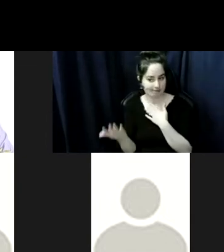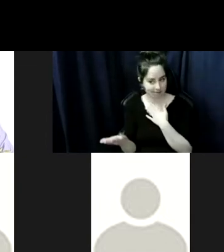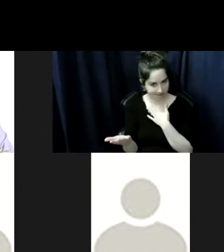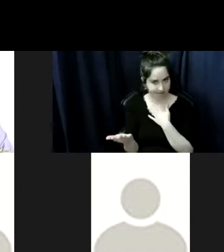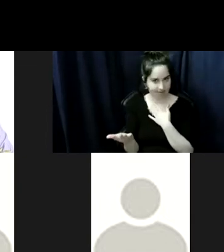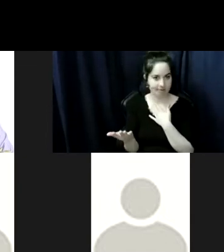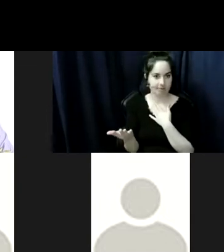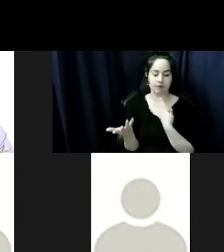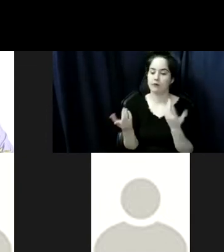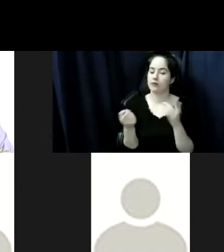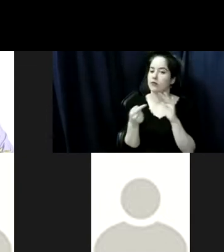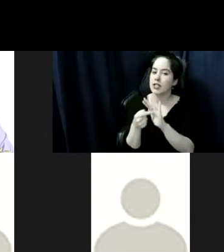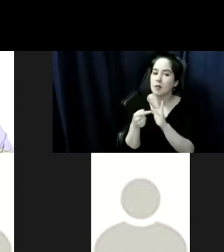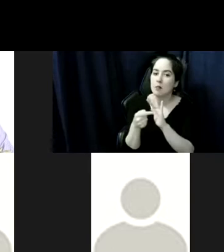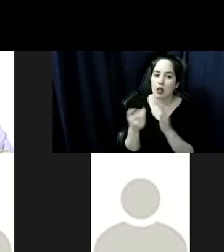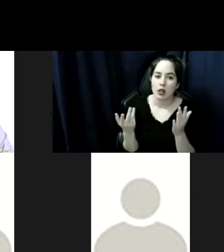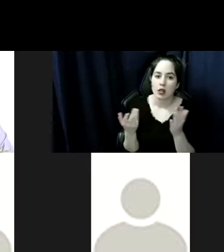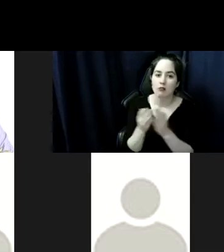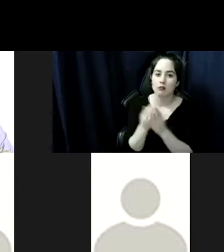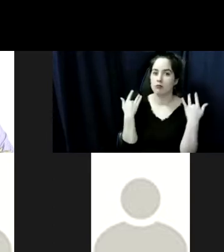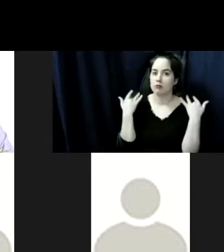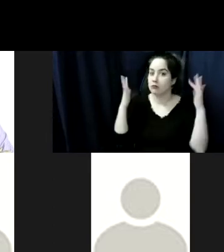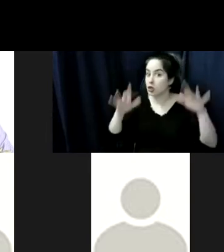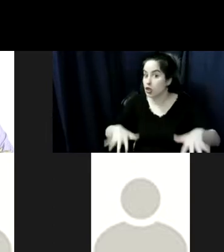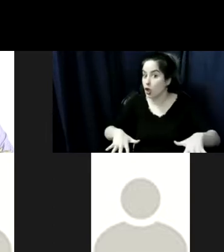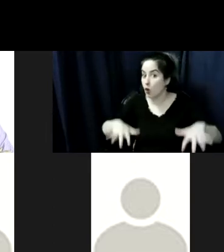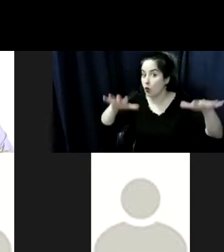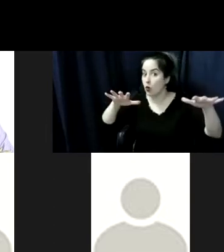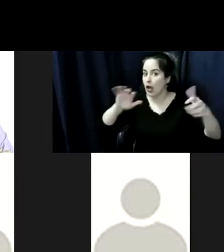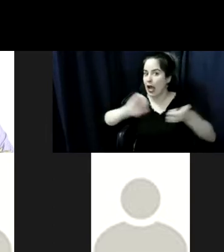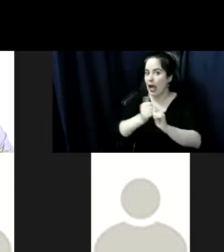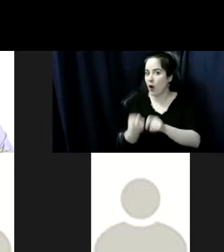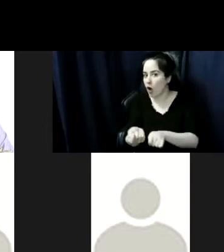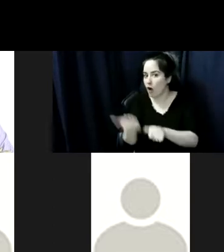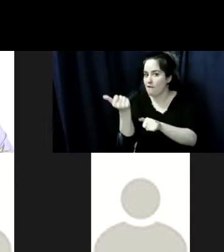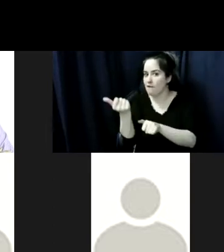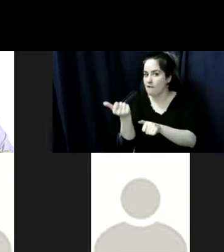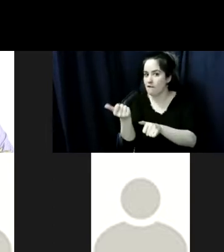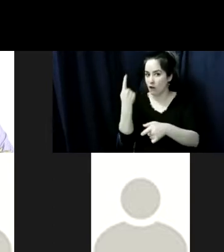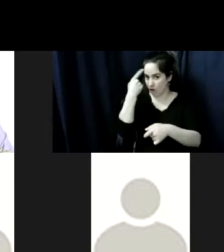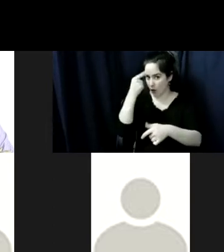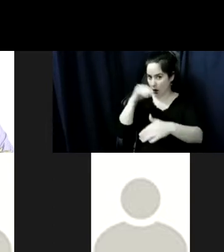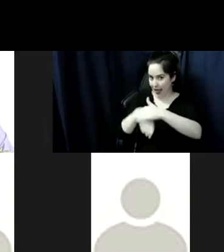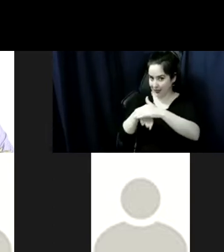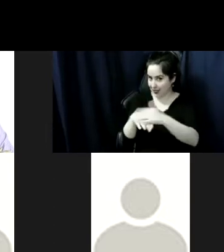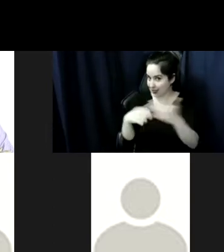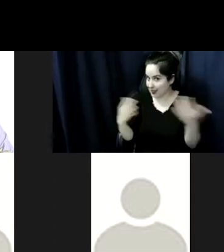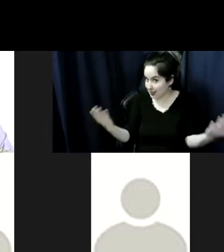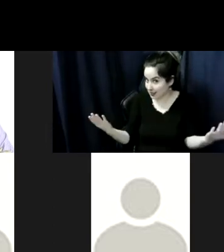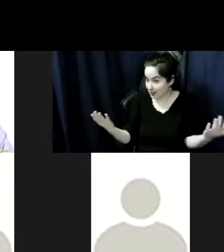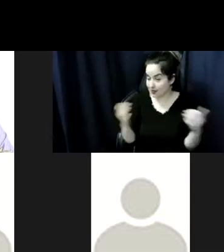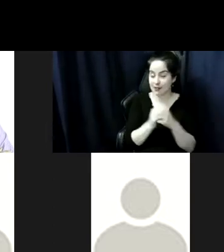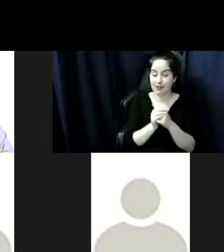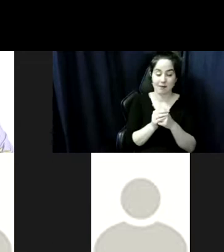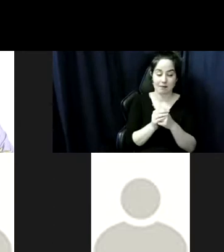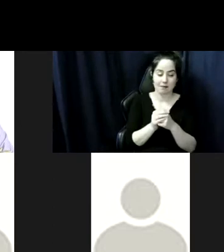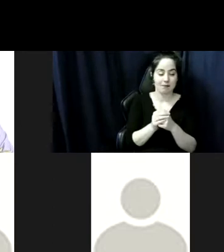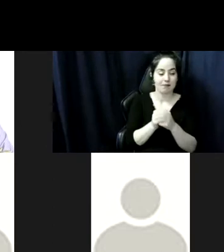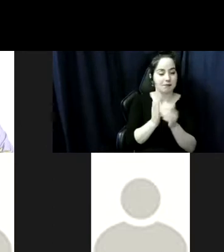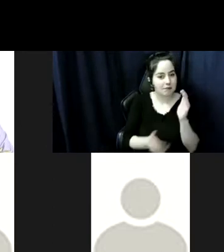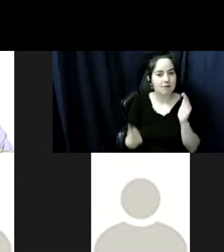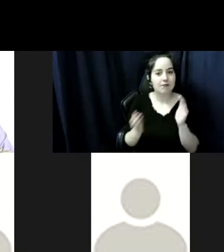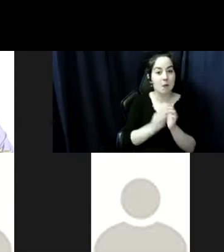like, you know, snow removal for accessibility. And also most of the parks in the